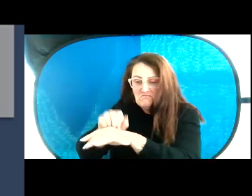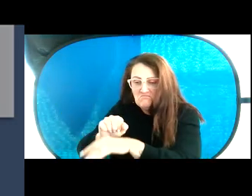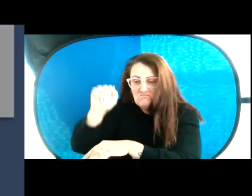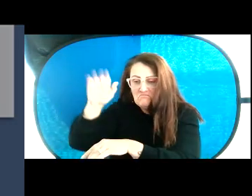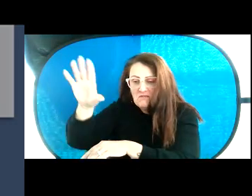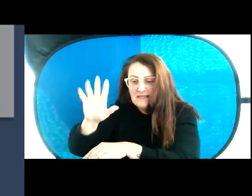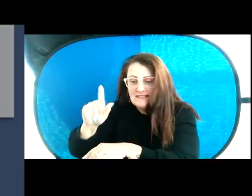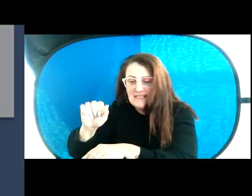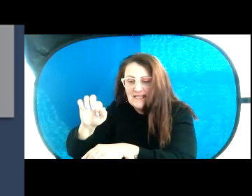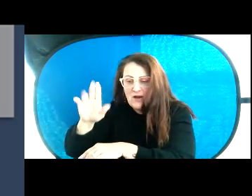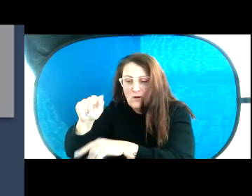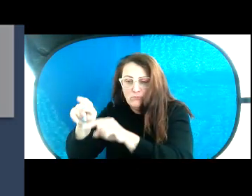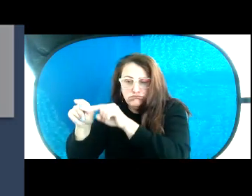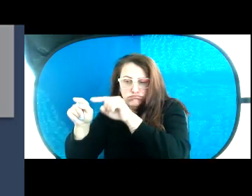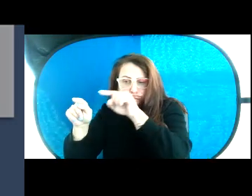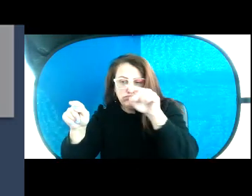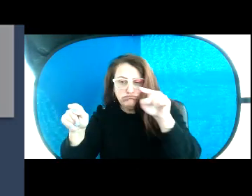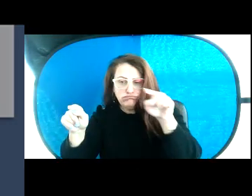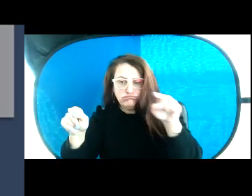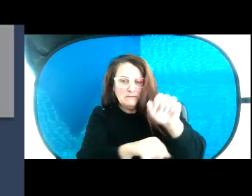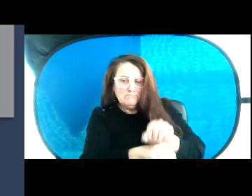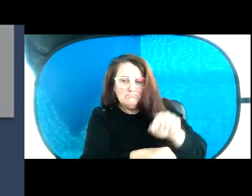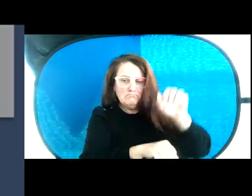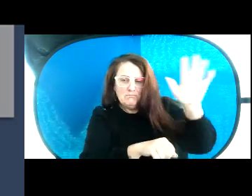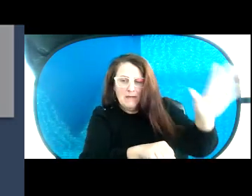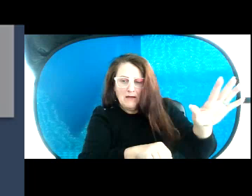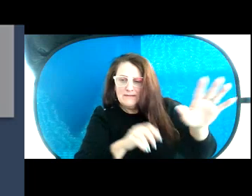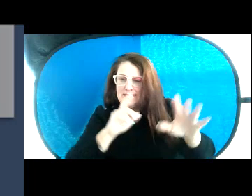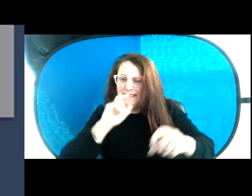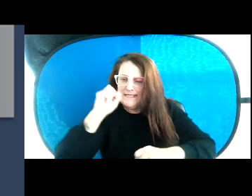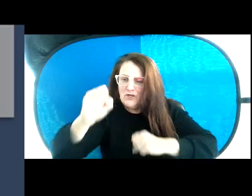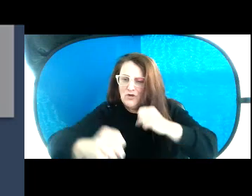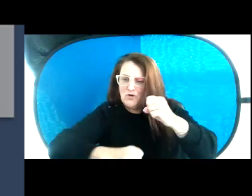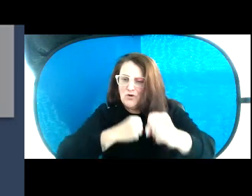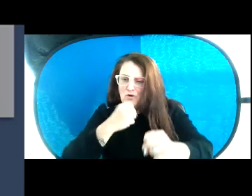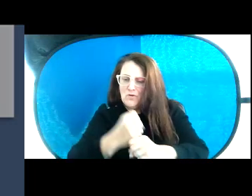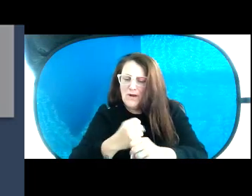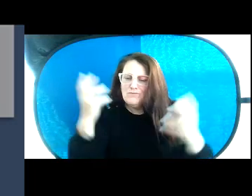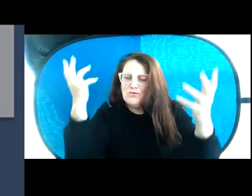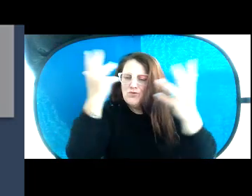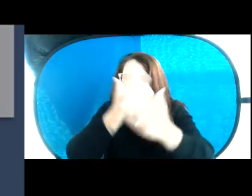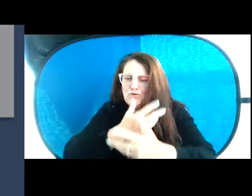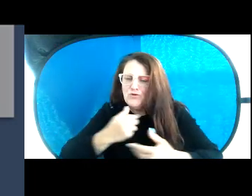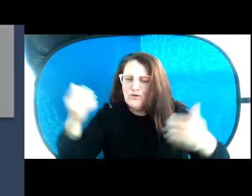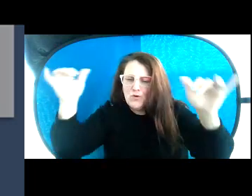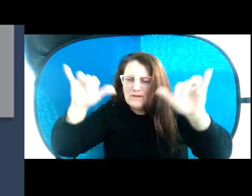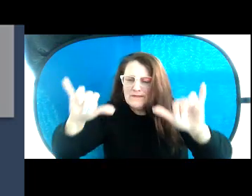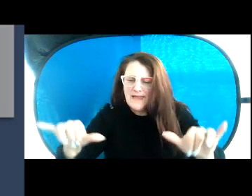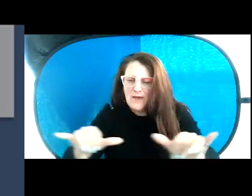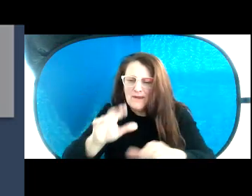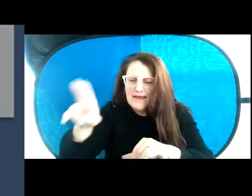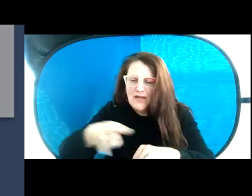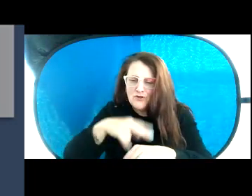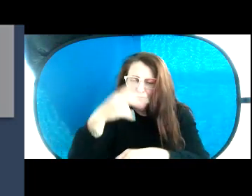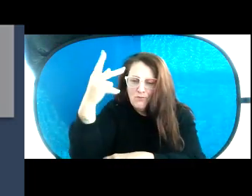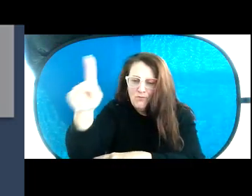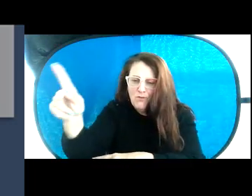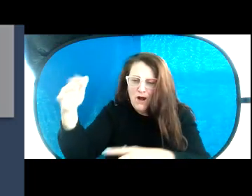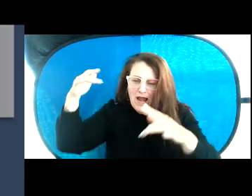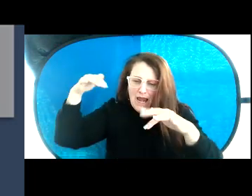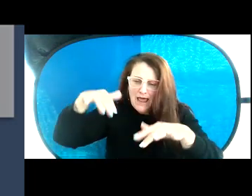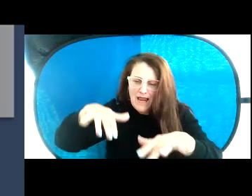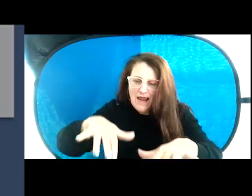gives year-round public transportation into the jewel that is Yosemite National Park. We're proud to be a part of that, and I always like to